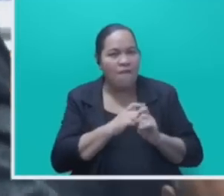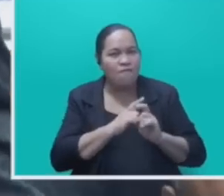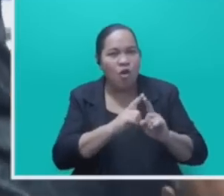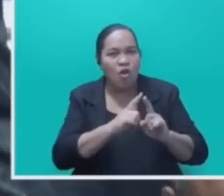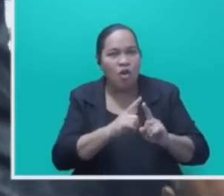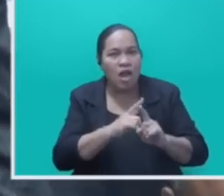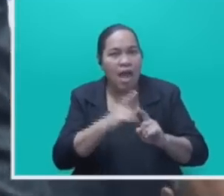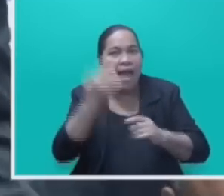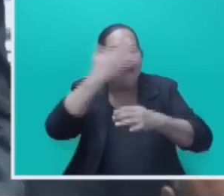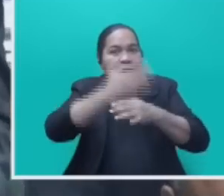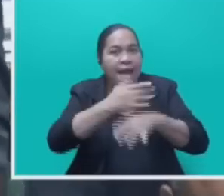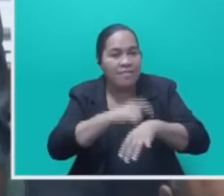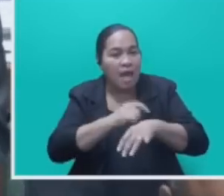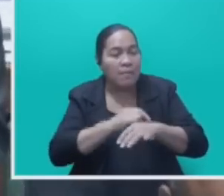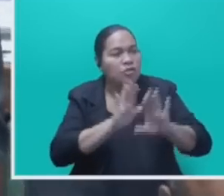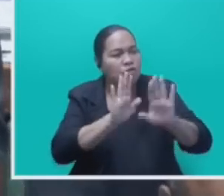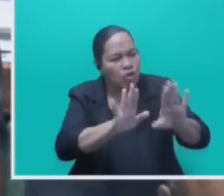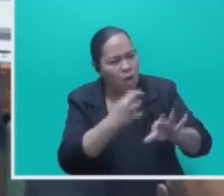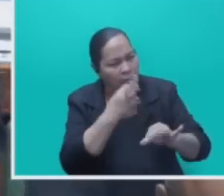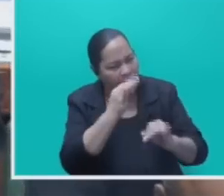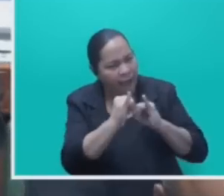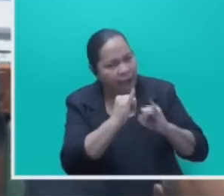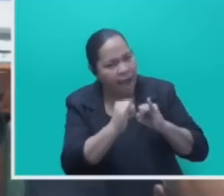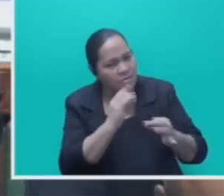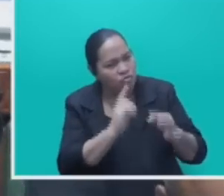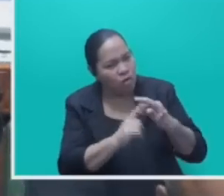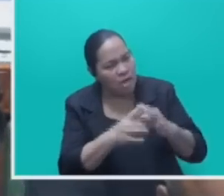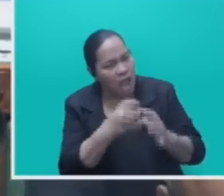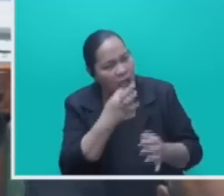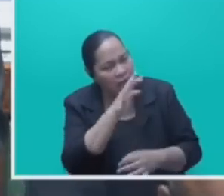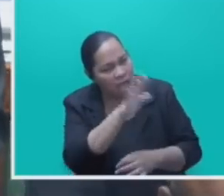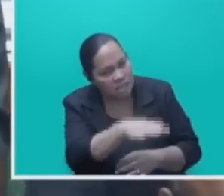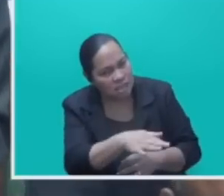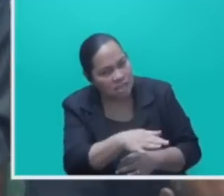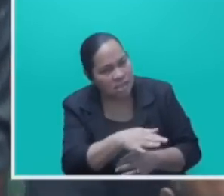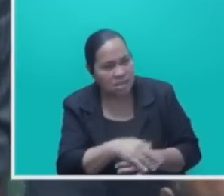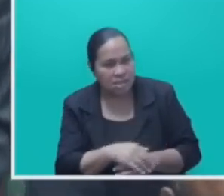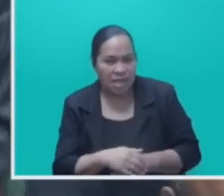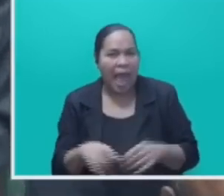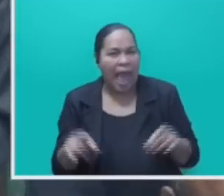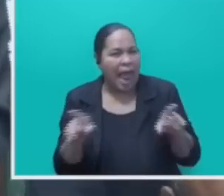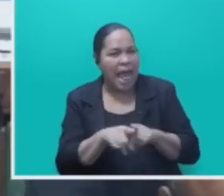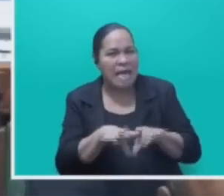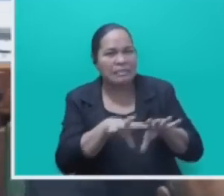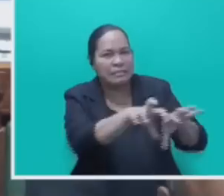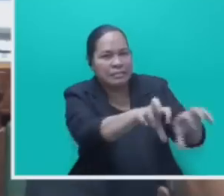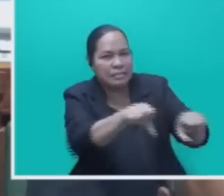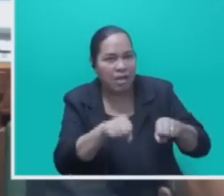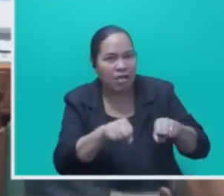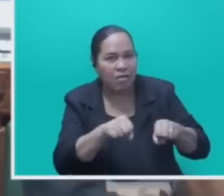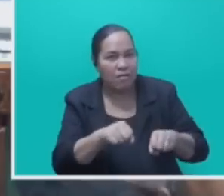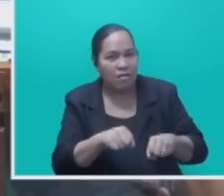night and stopping them and questioning them, Gestapo Nazi style,